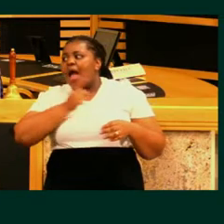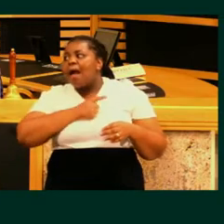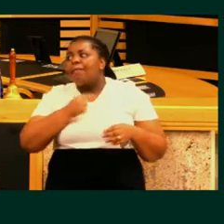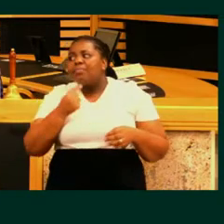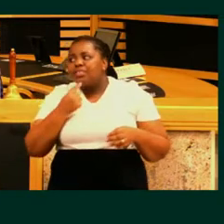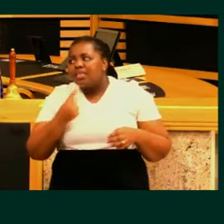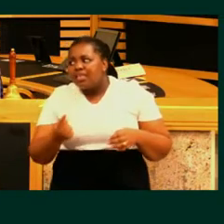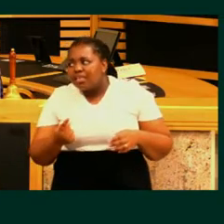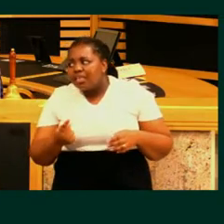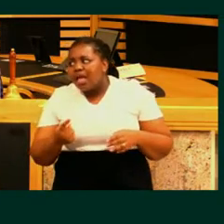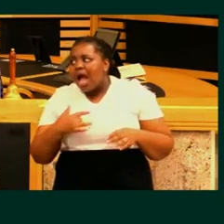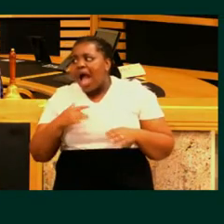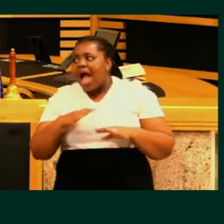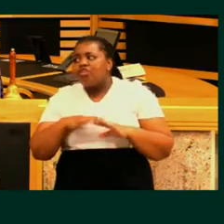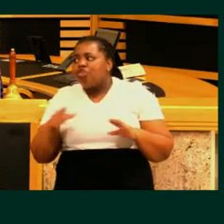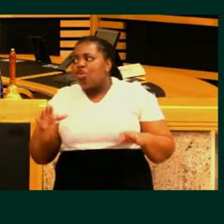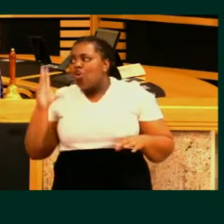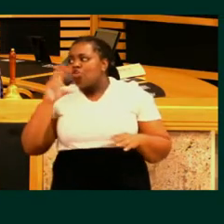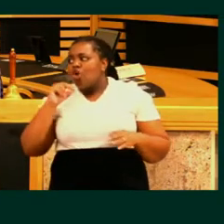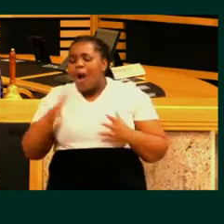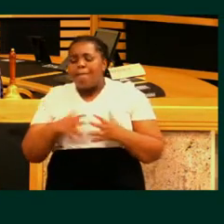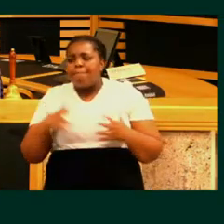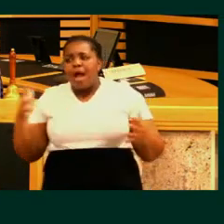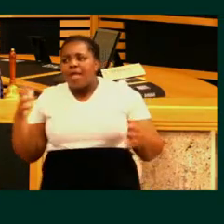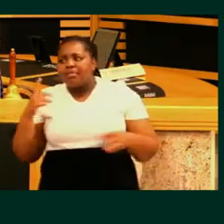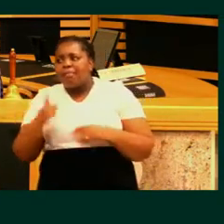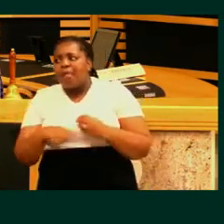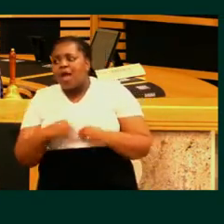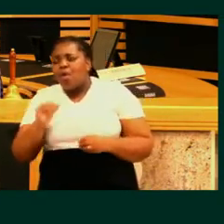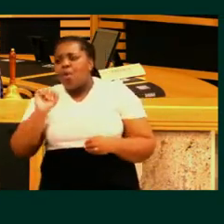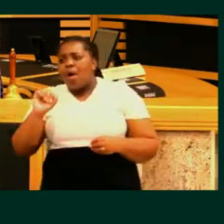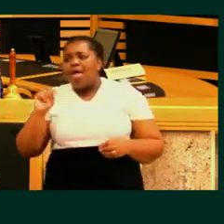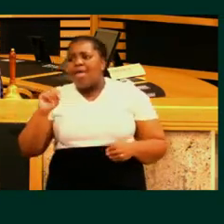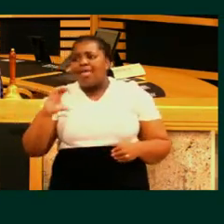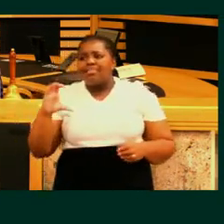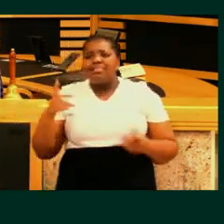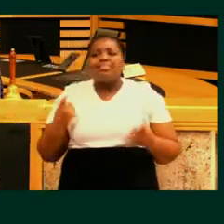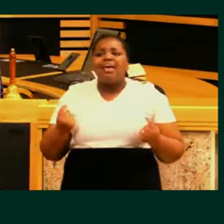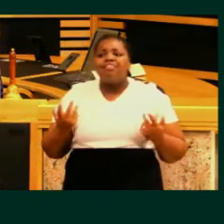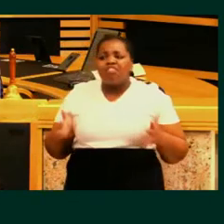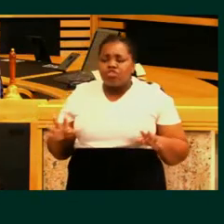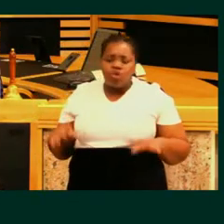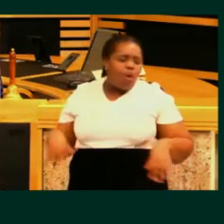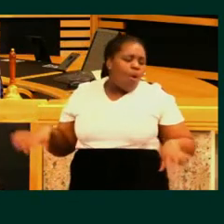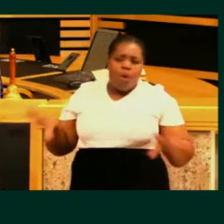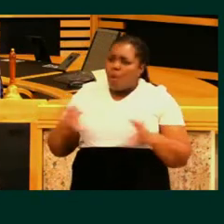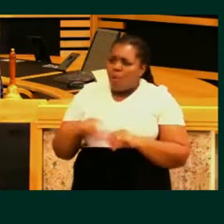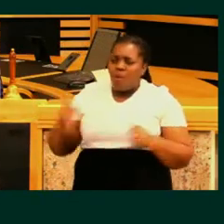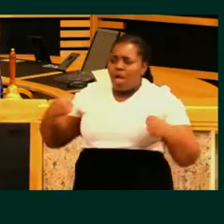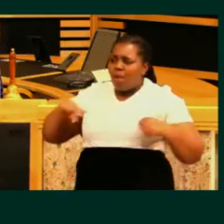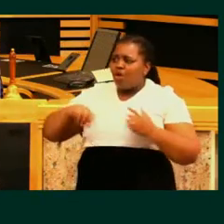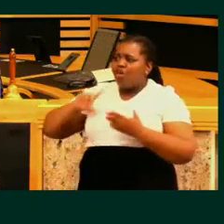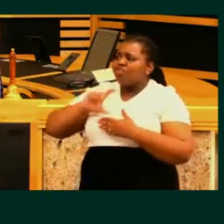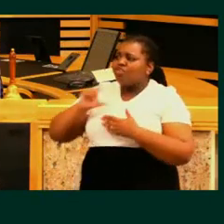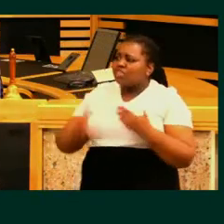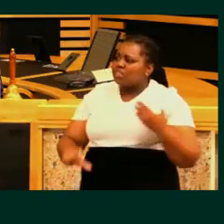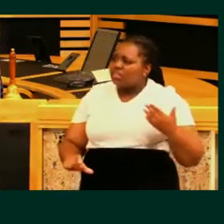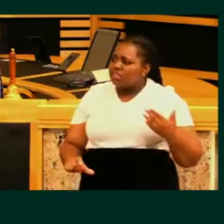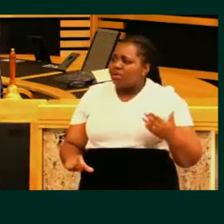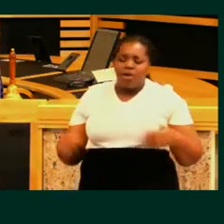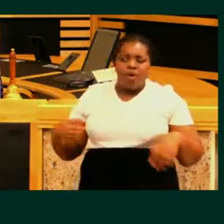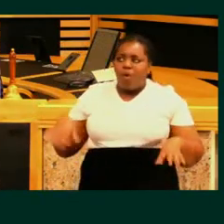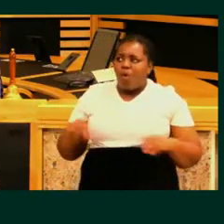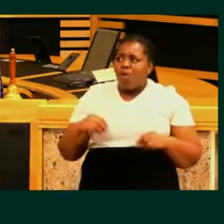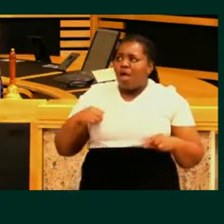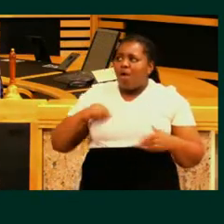that I don't have to talk much about what the ruling party has been done all our conferences all our